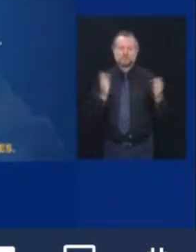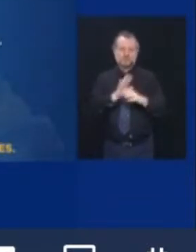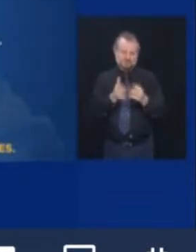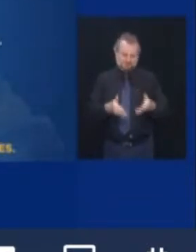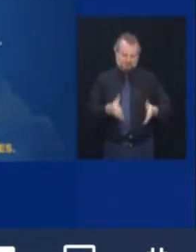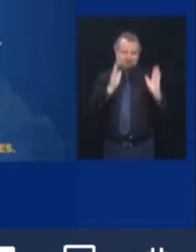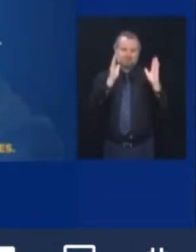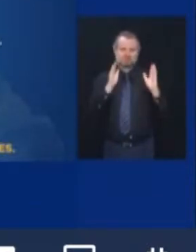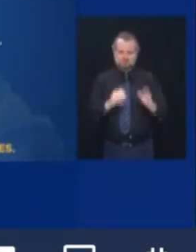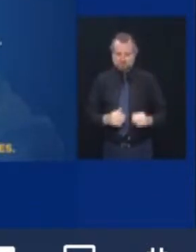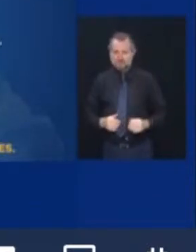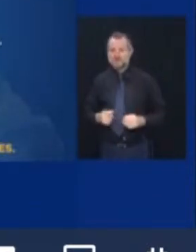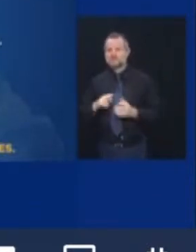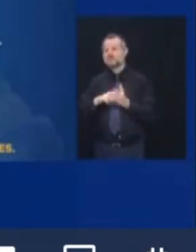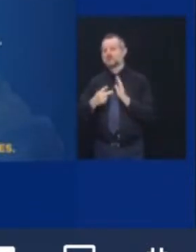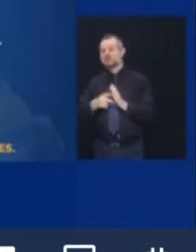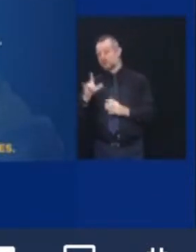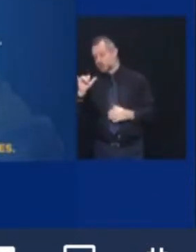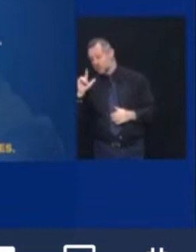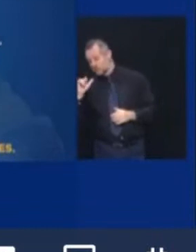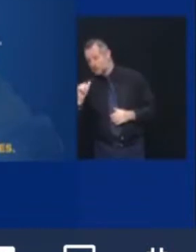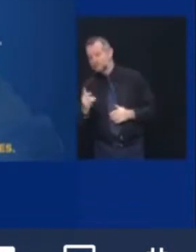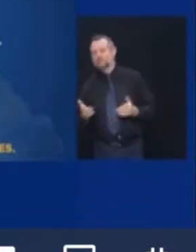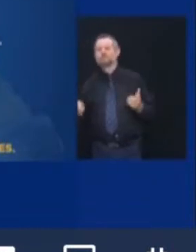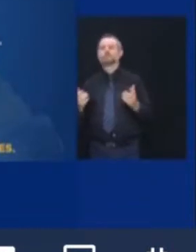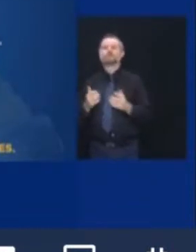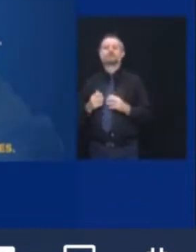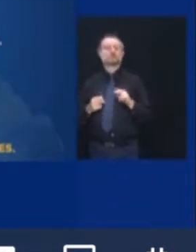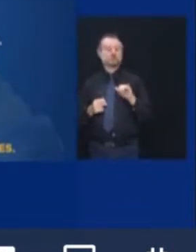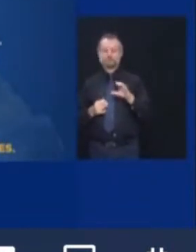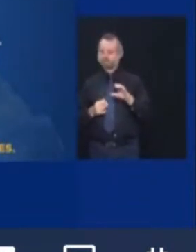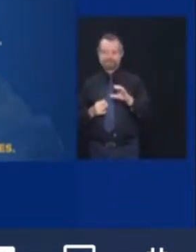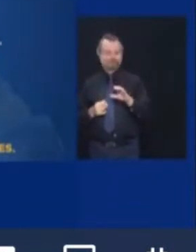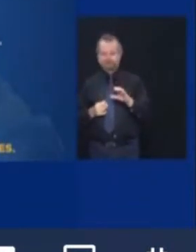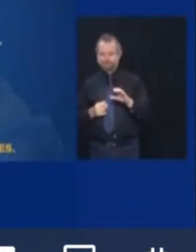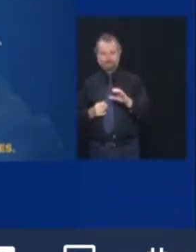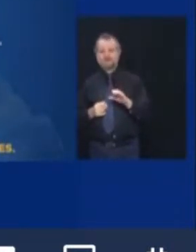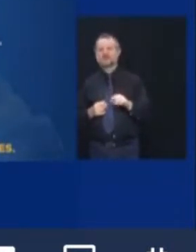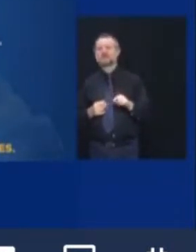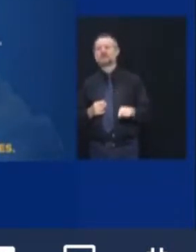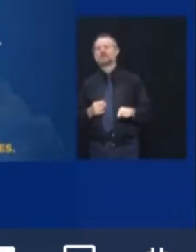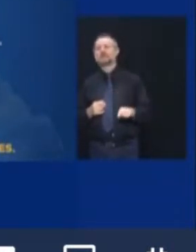be Long Island, not New York City, Nassau, Suffolk,